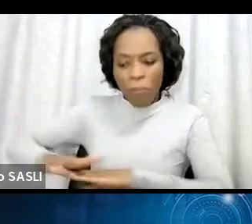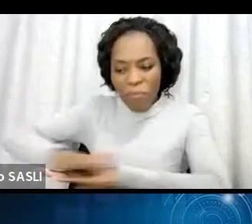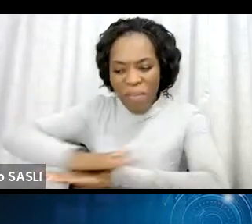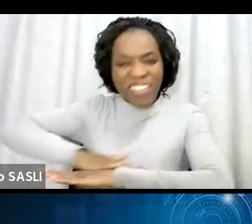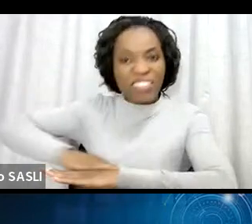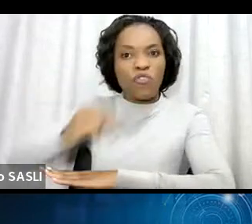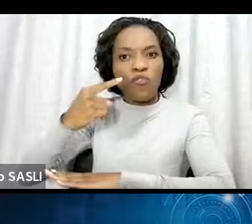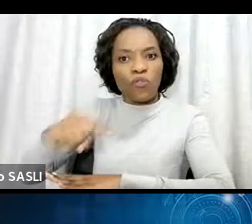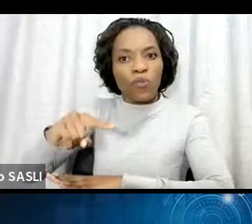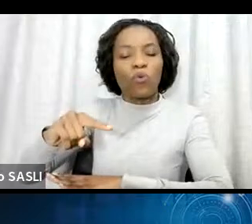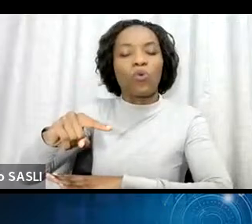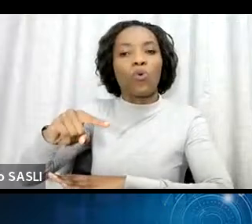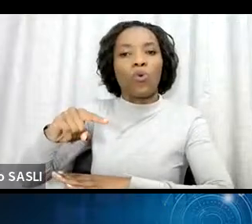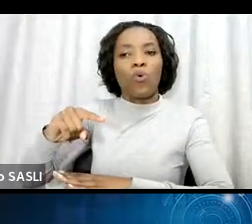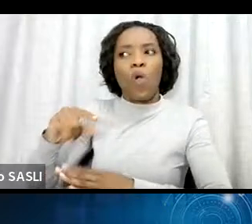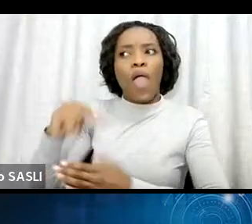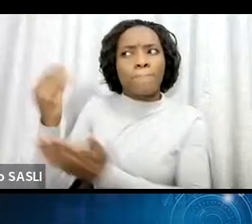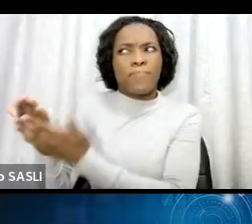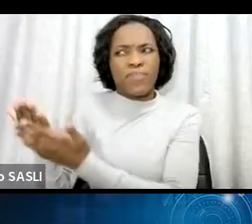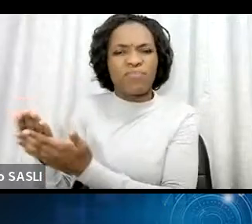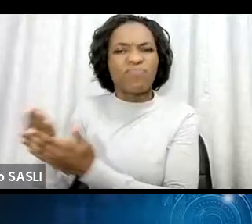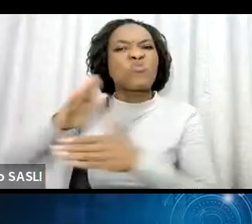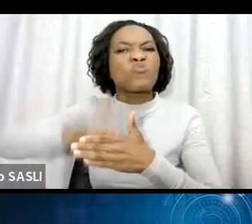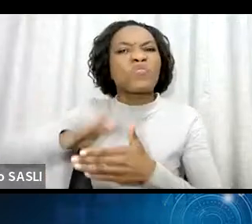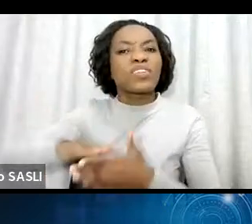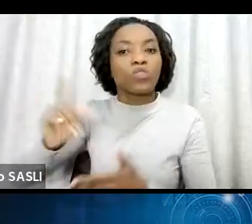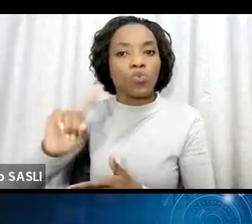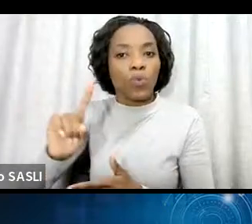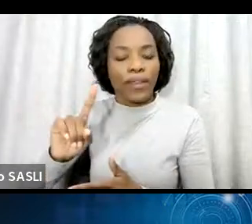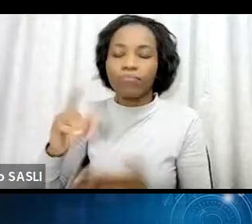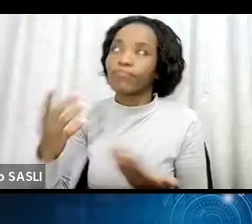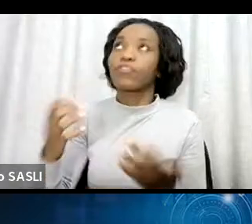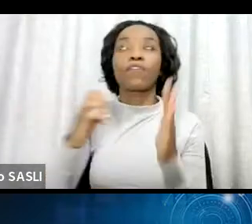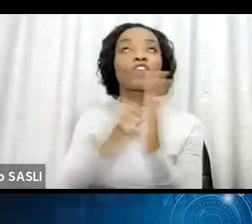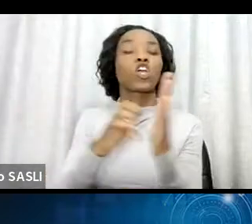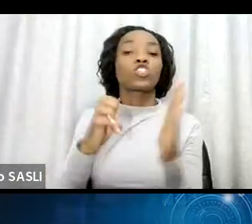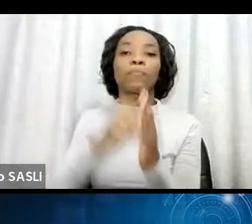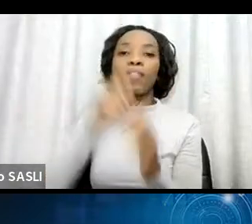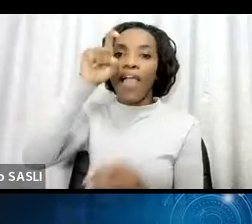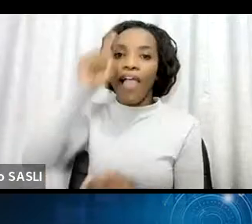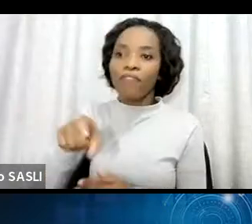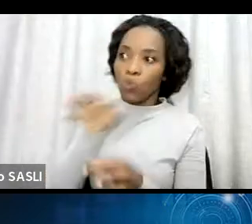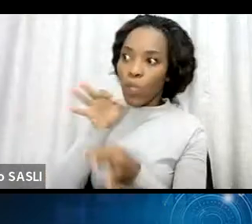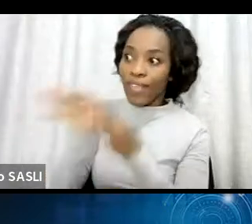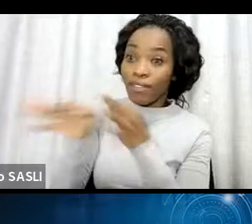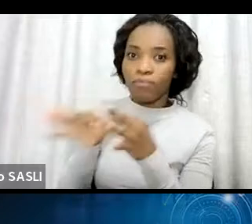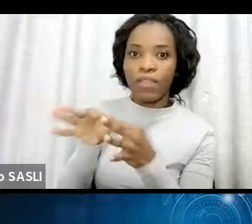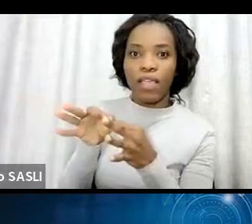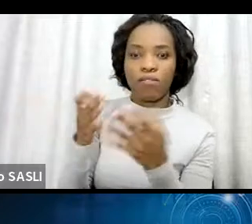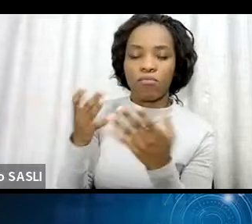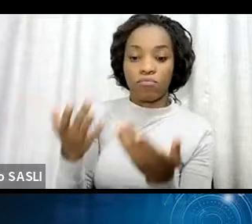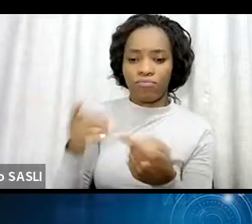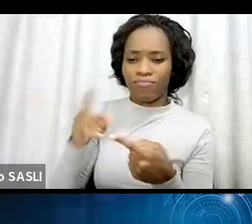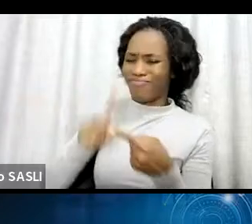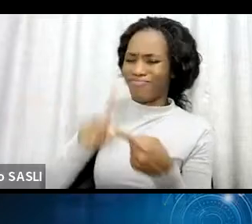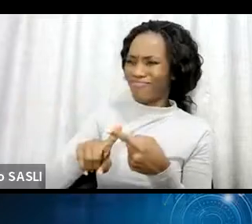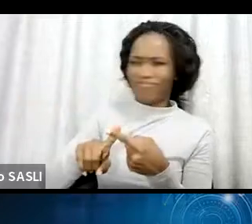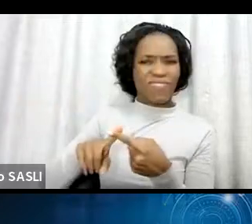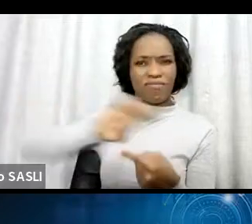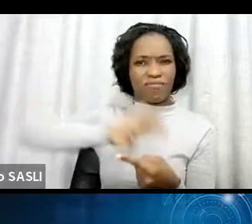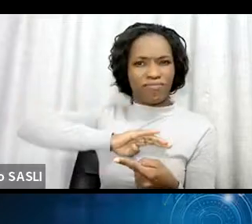clear. In other words, you need to state exactly what you are aggrieved